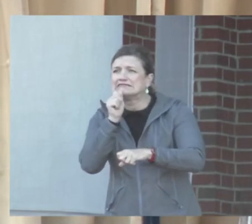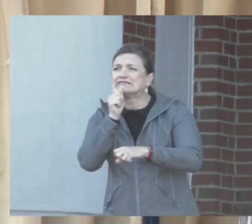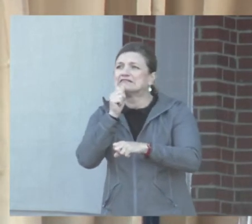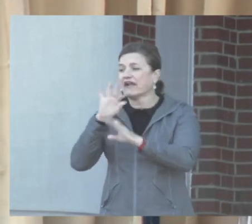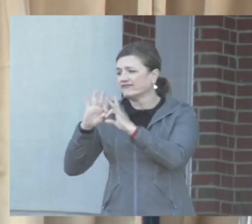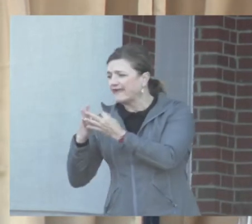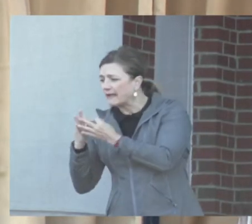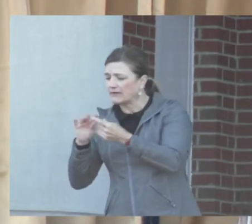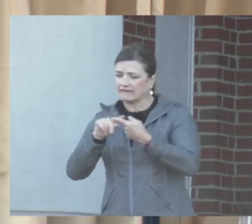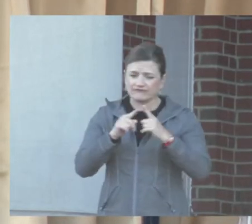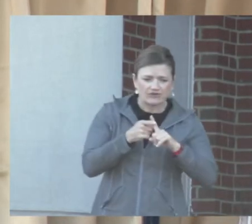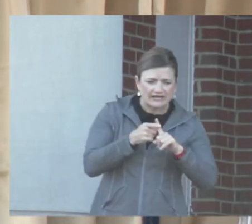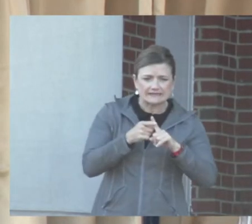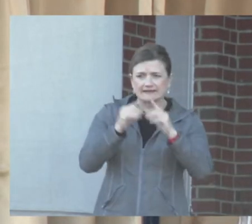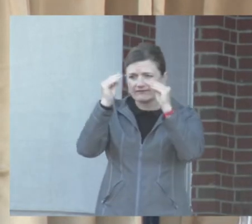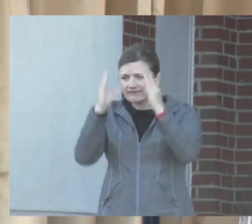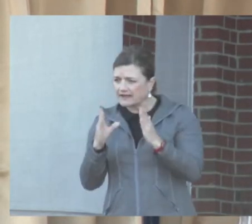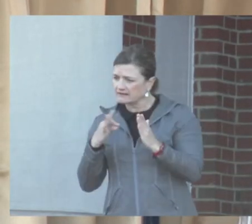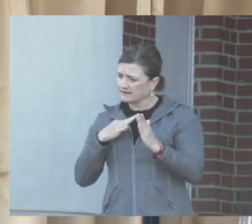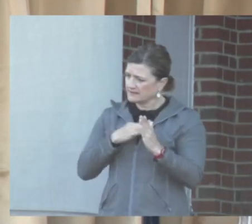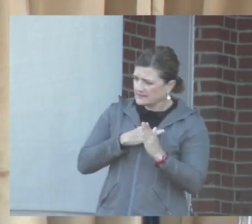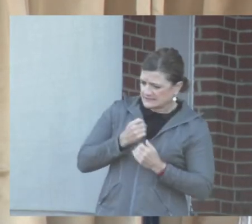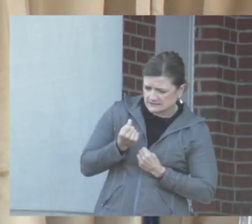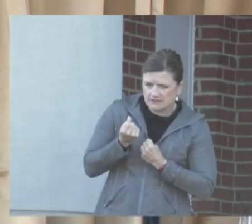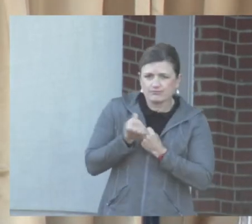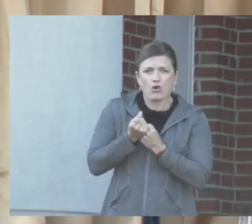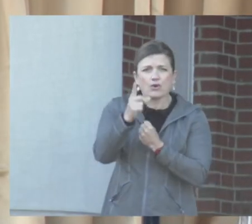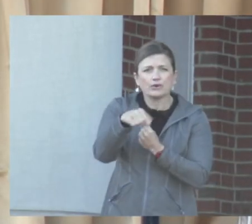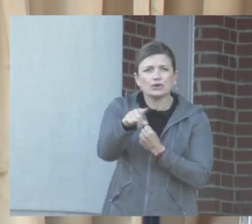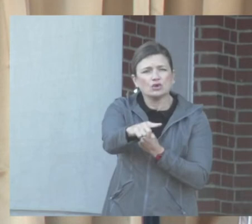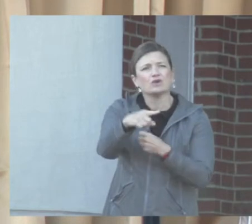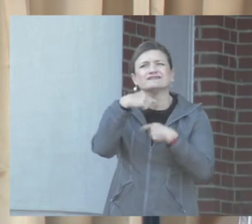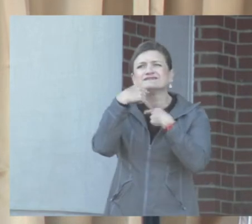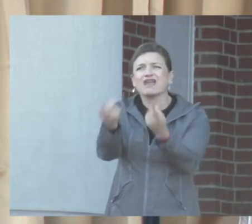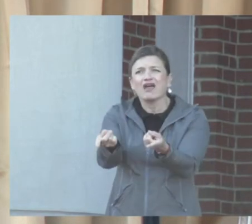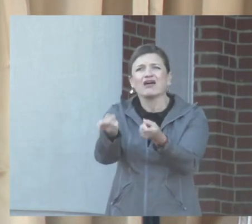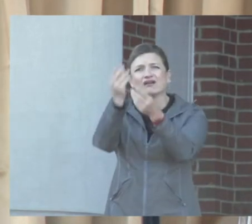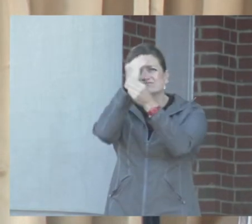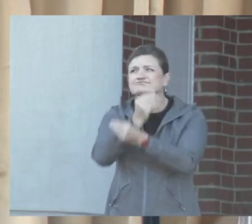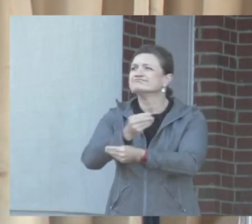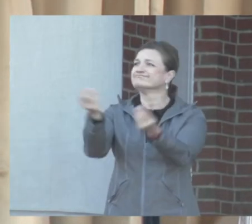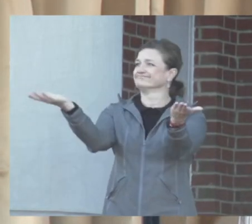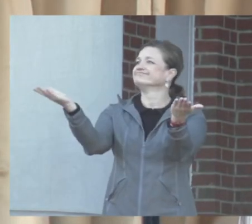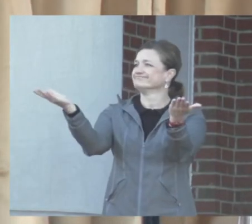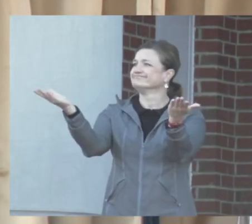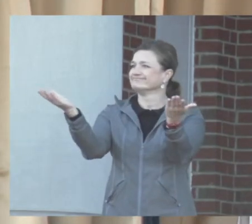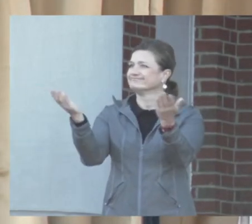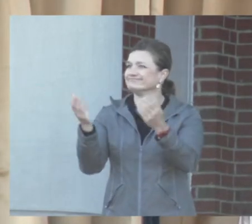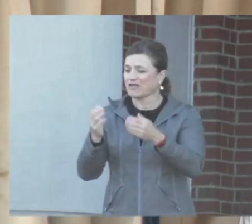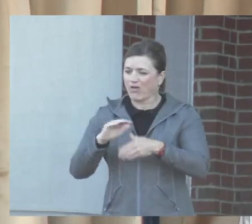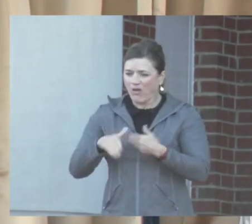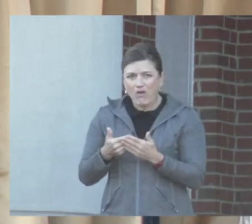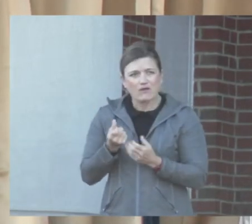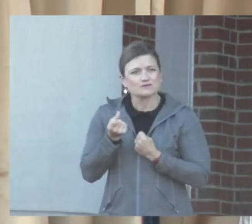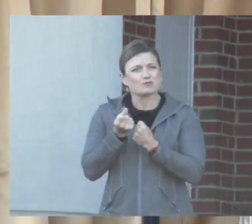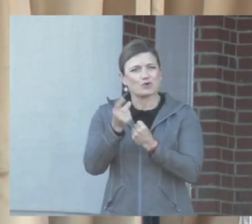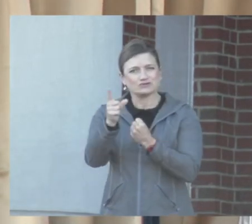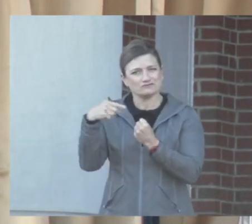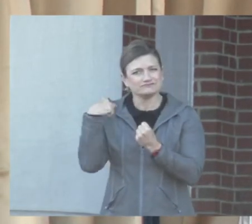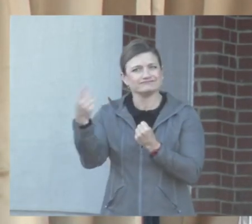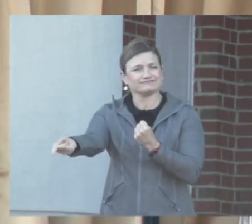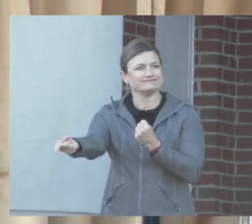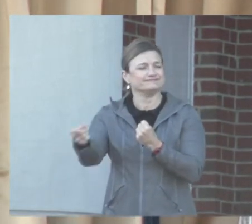friends and the support of an amazing, tremendous faculty and advisors will lead to your